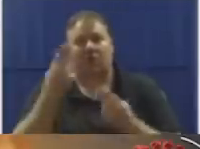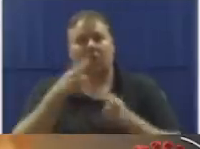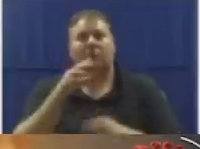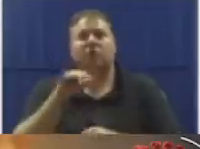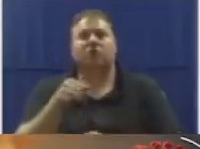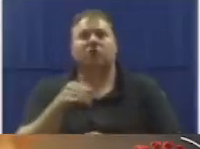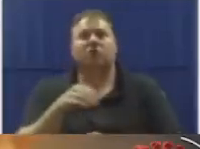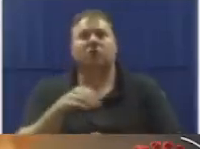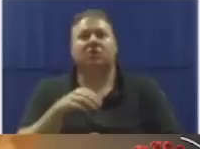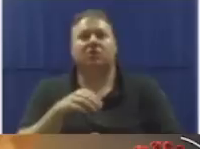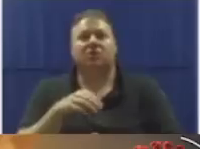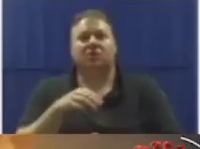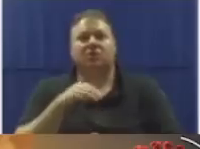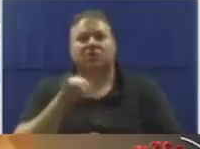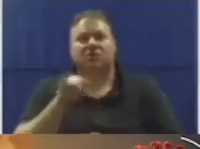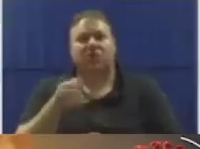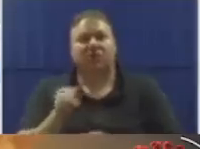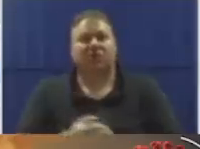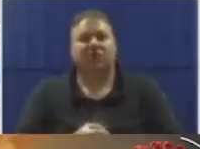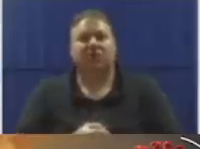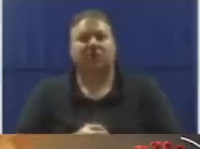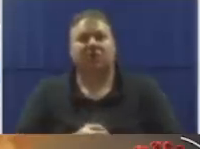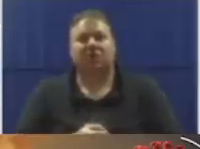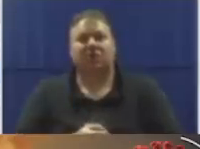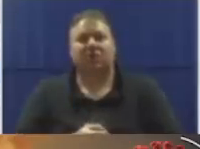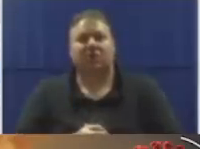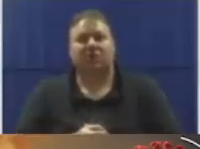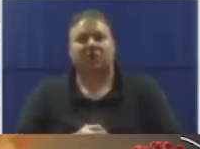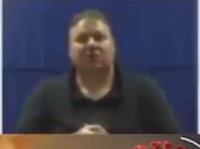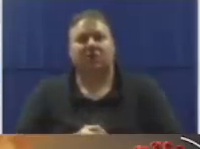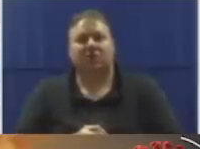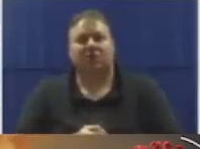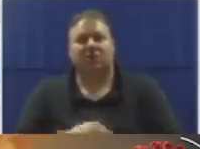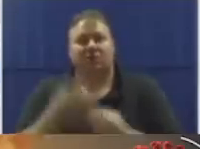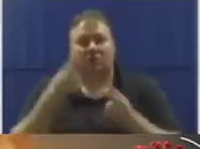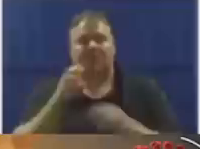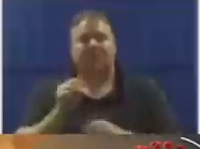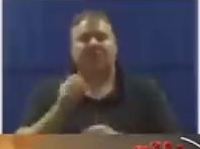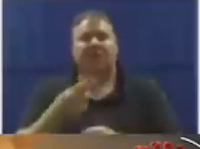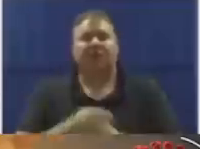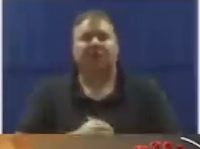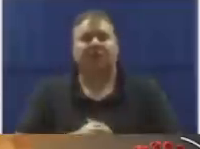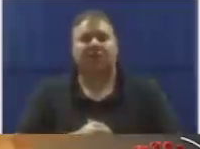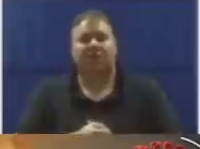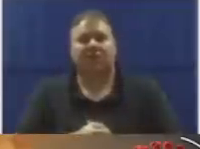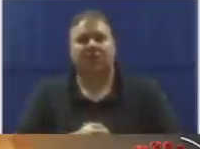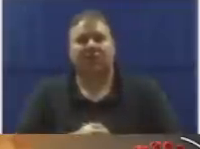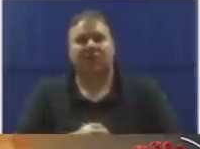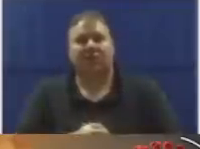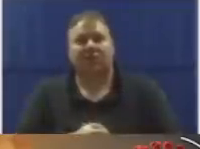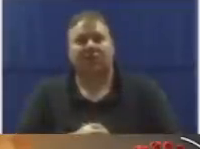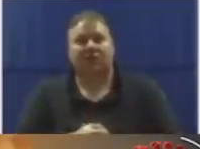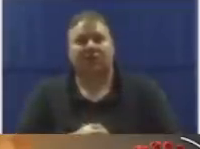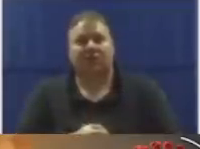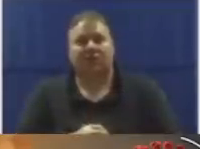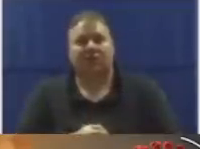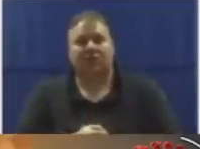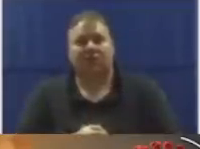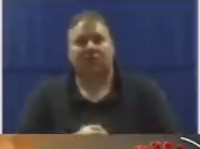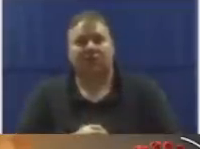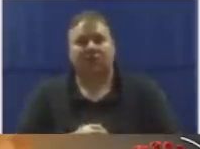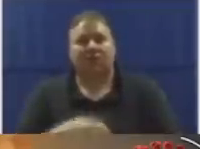Thank you. Honorable Steenhuisen, are you ready to take a question? I hear the good news that Barney's is open again. Perhaps we could meet